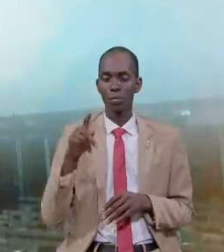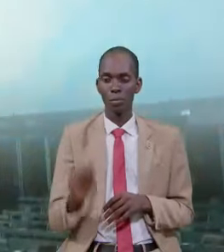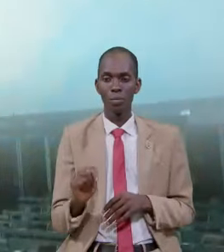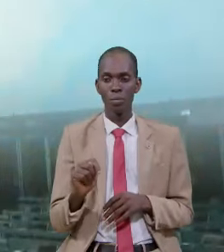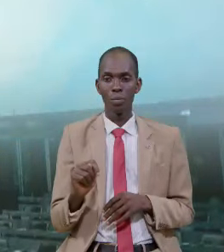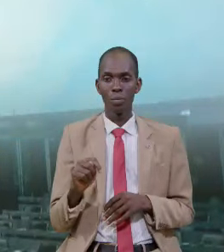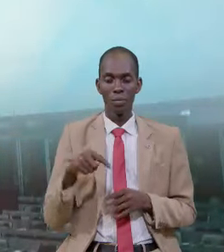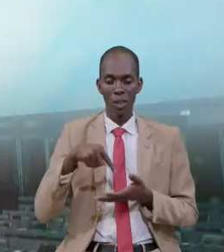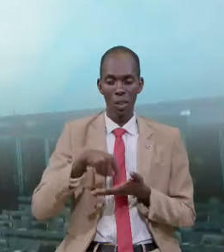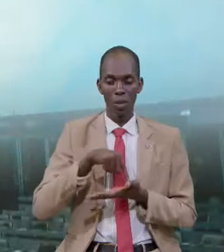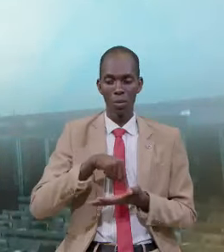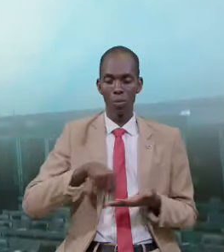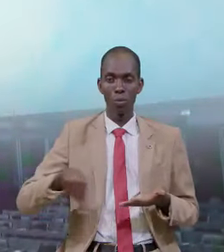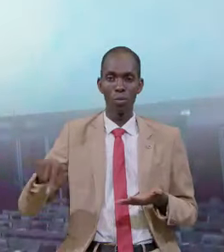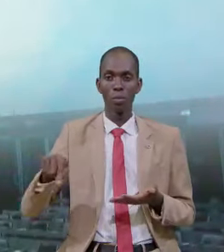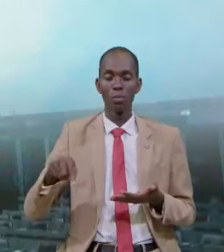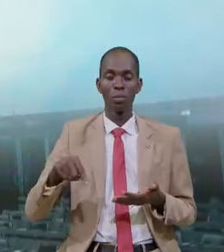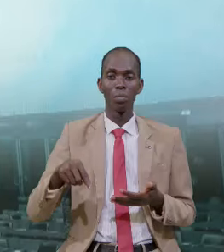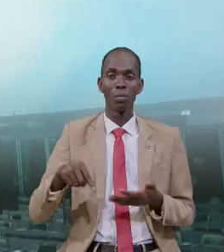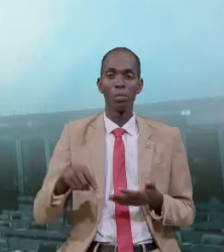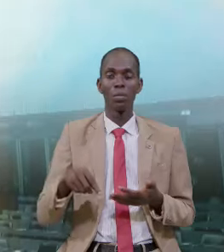this week, Sunday.